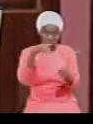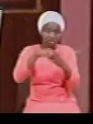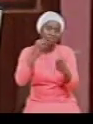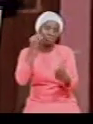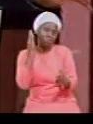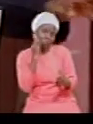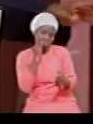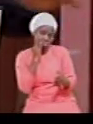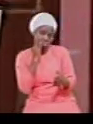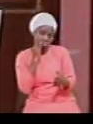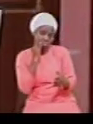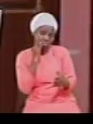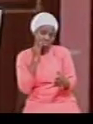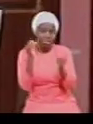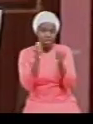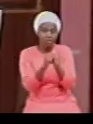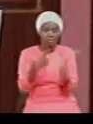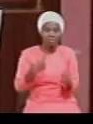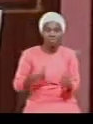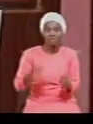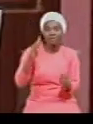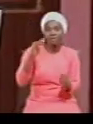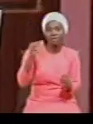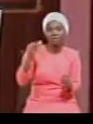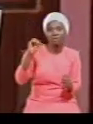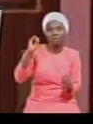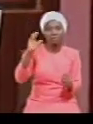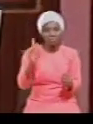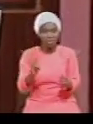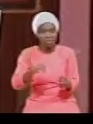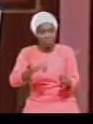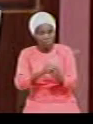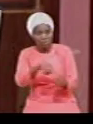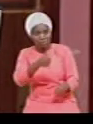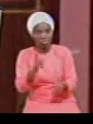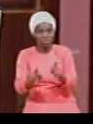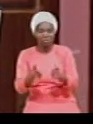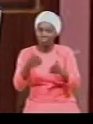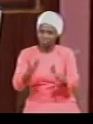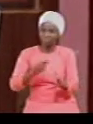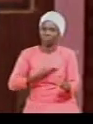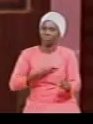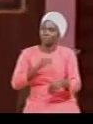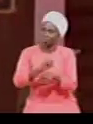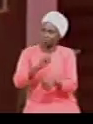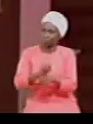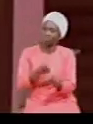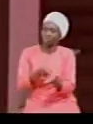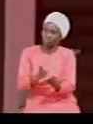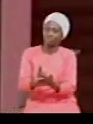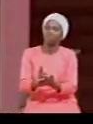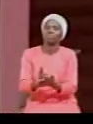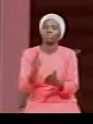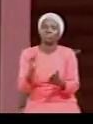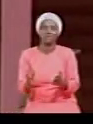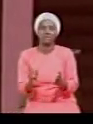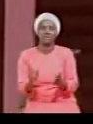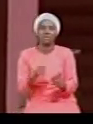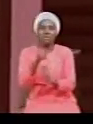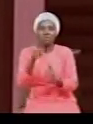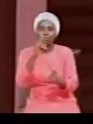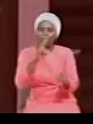the house with the maid and with other people, let us walk honestly. When you are doing